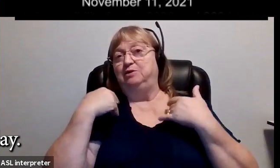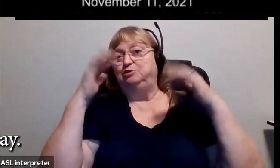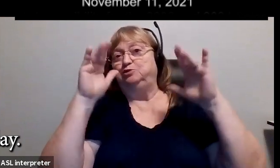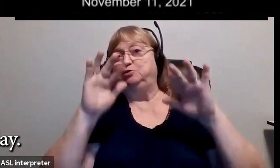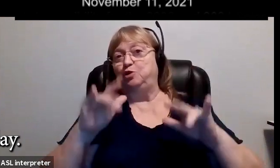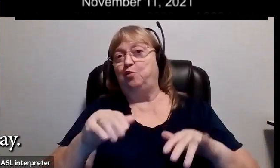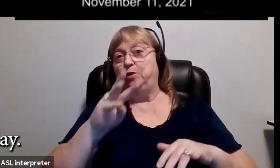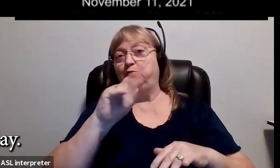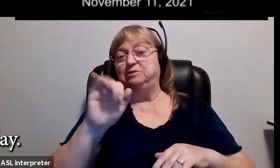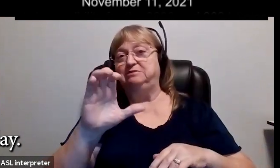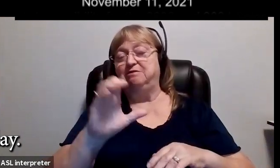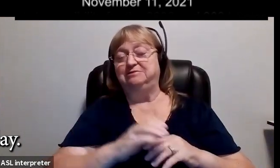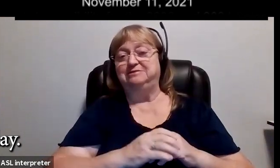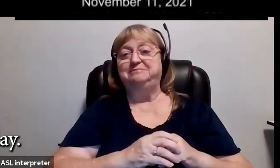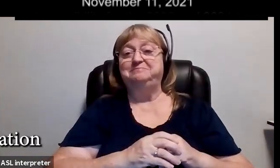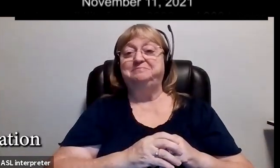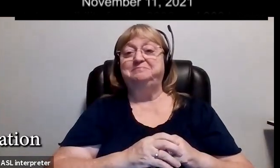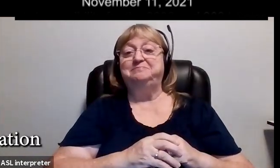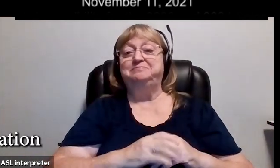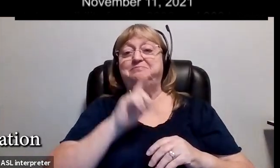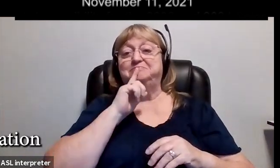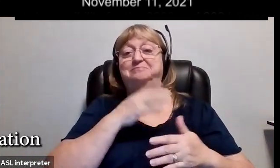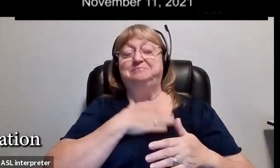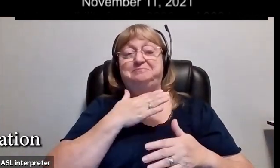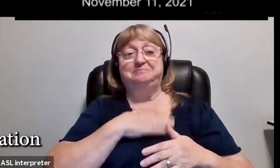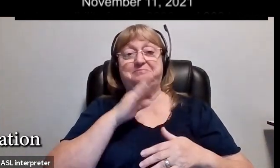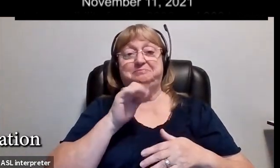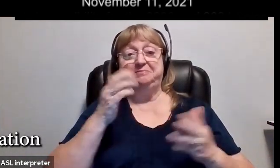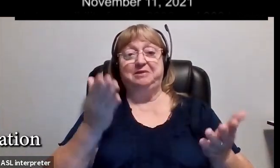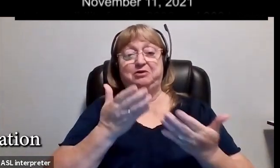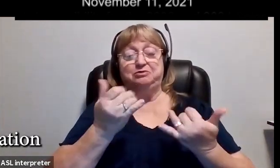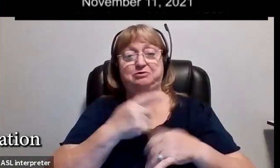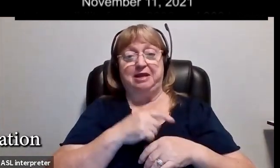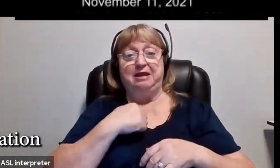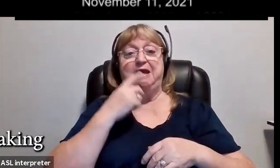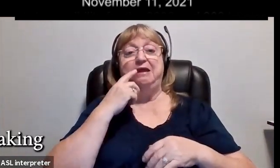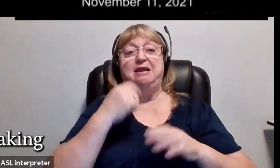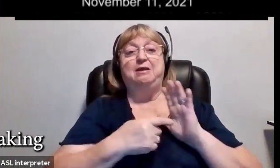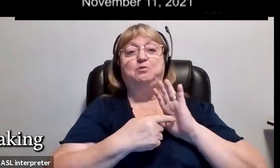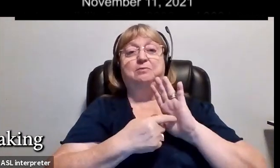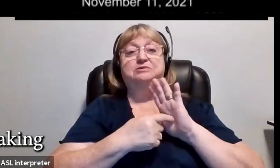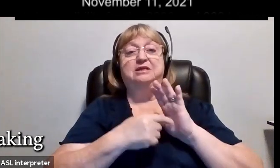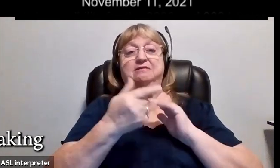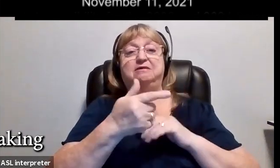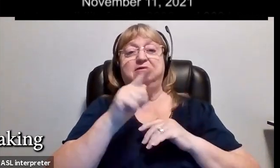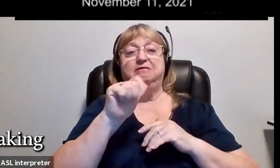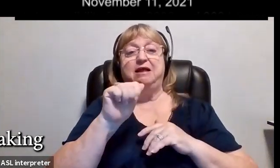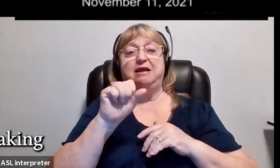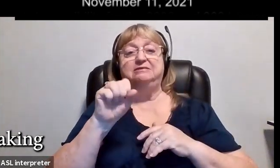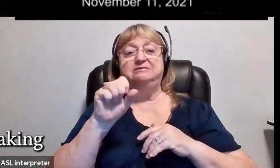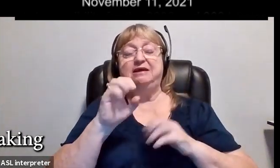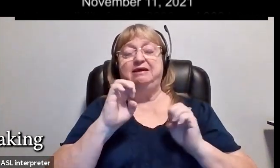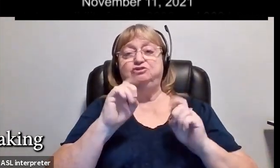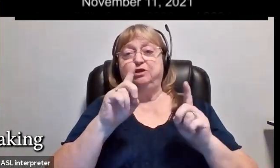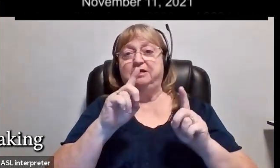we are really glad to be here today, and I am representing the GLAS Education team. Our mission